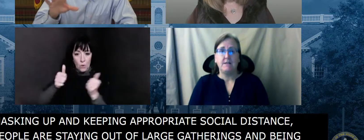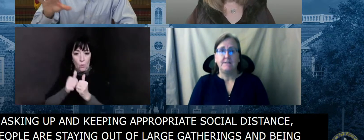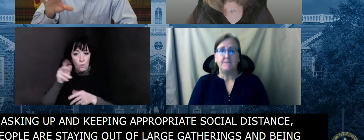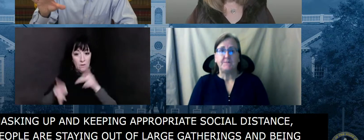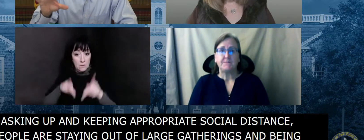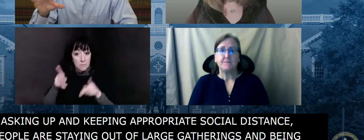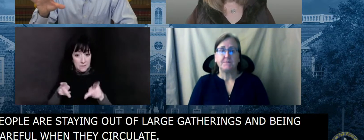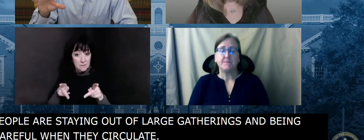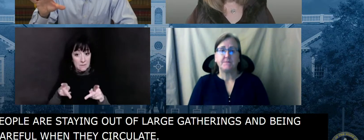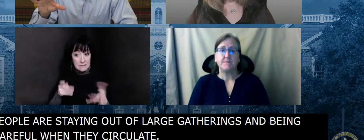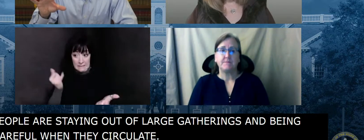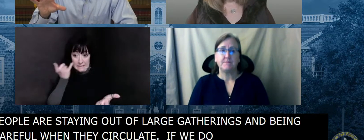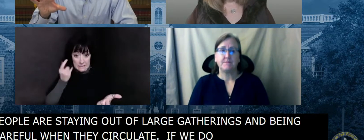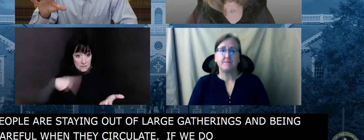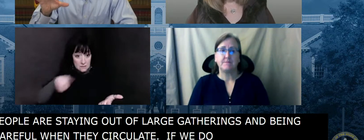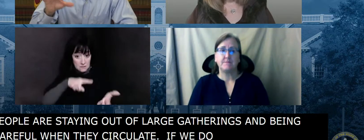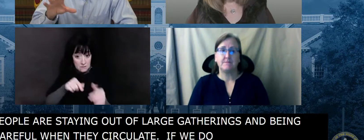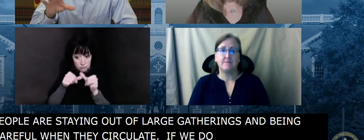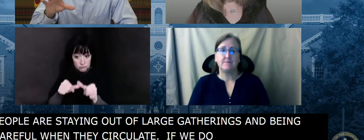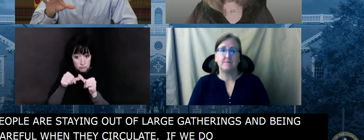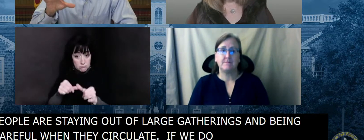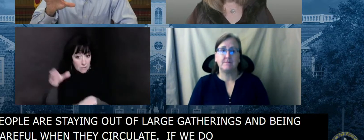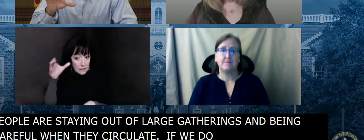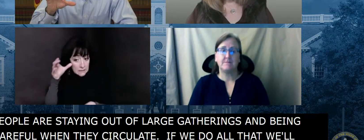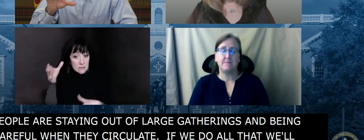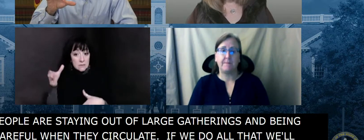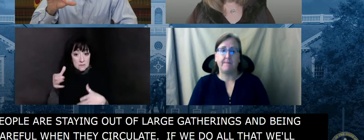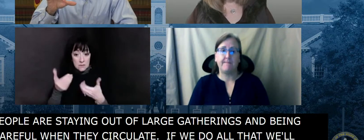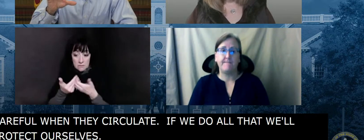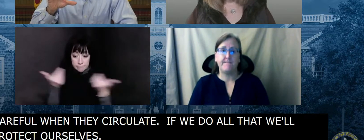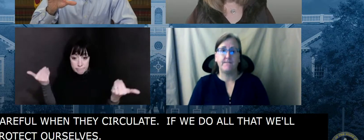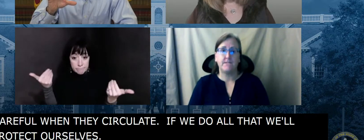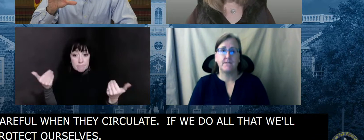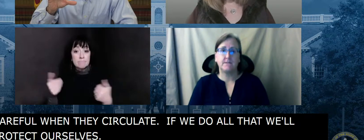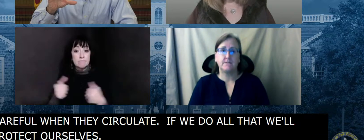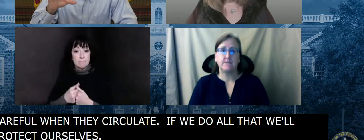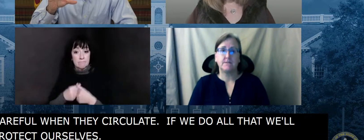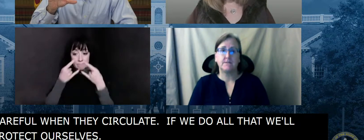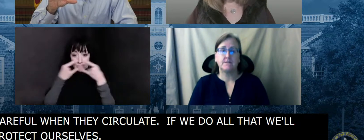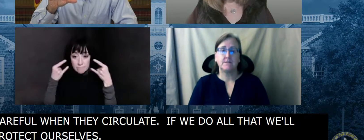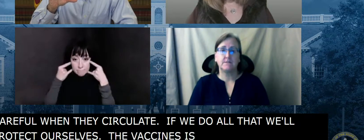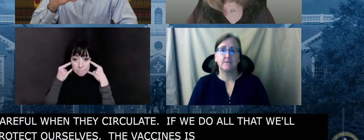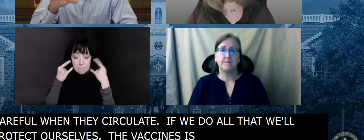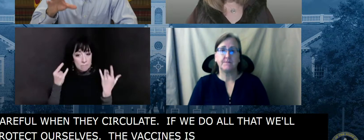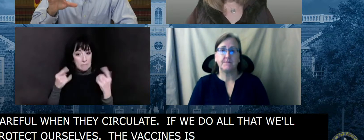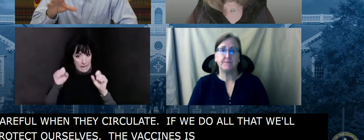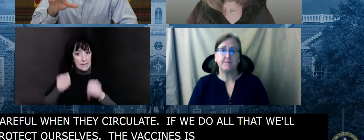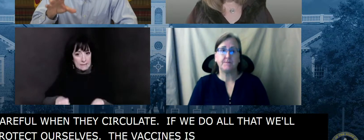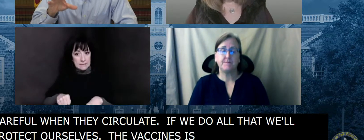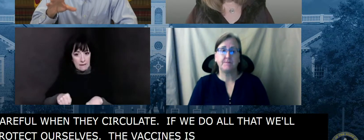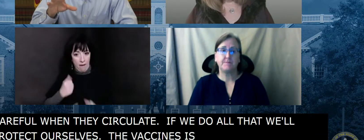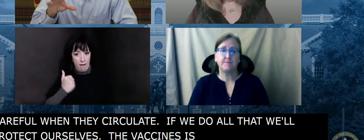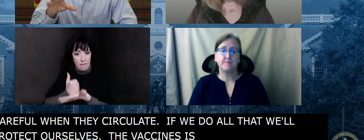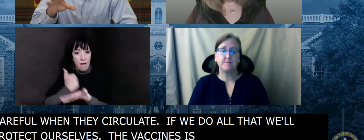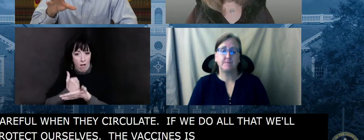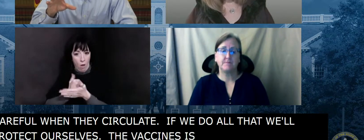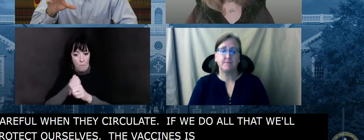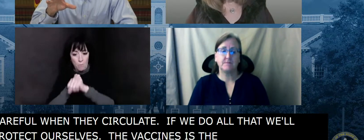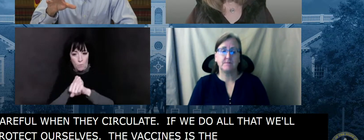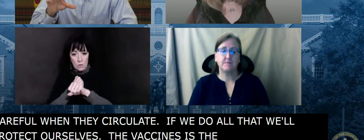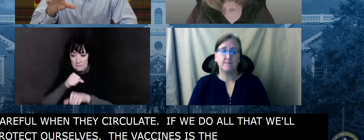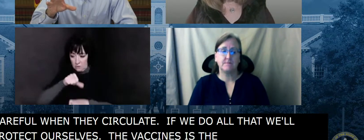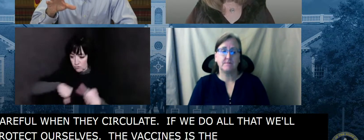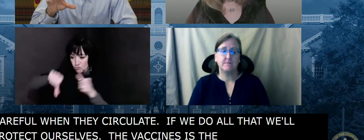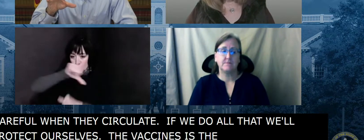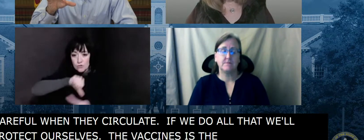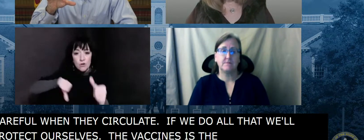we'll protect ourselves. The vaccines is the most important thing